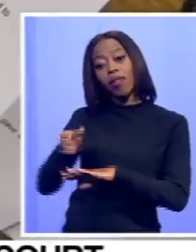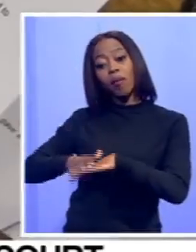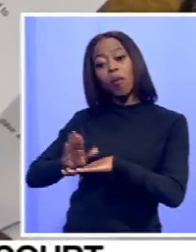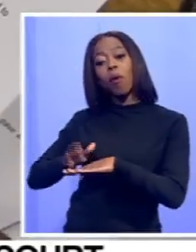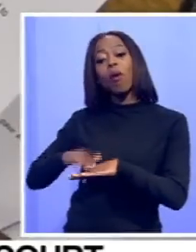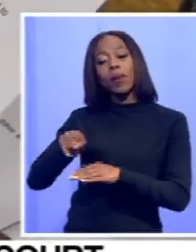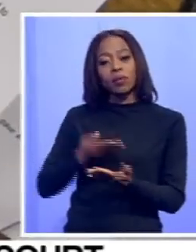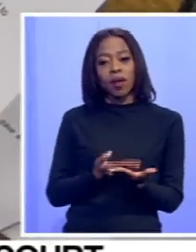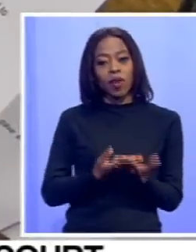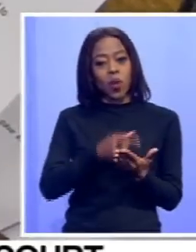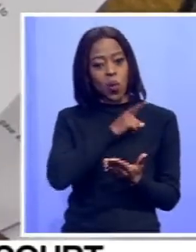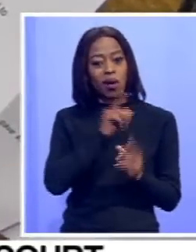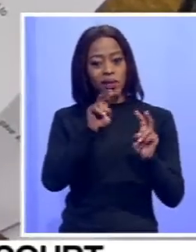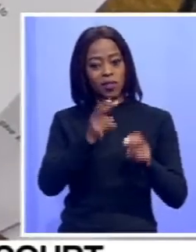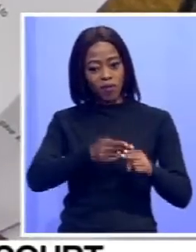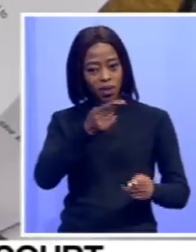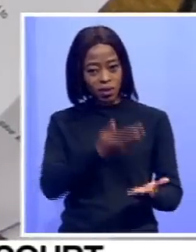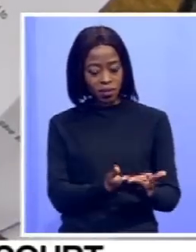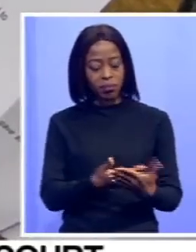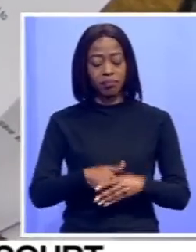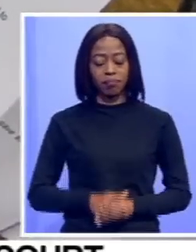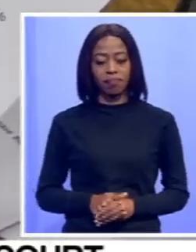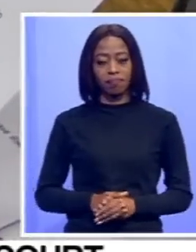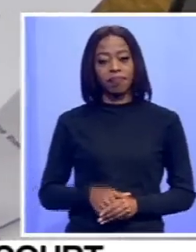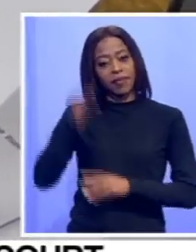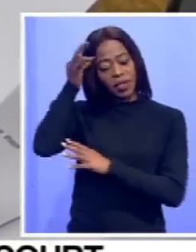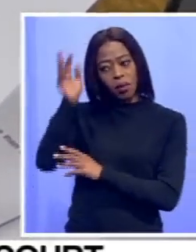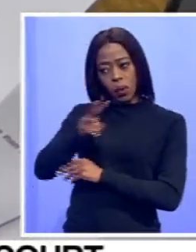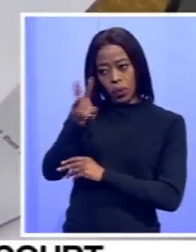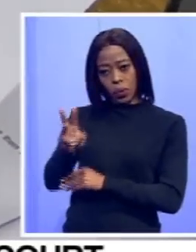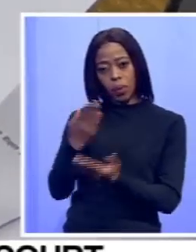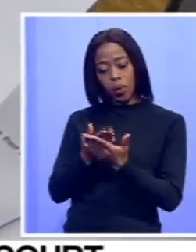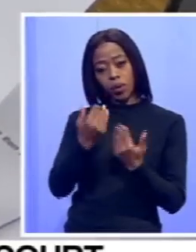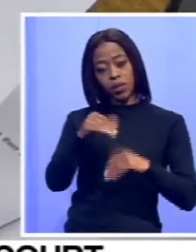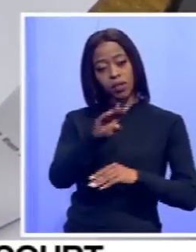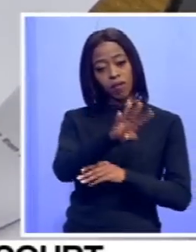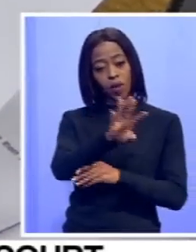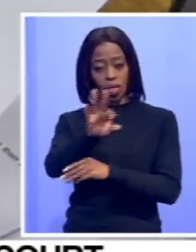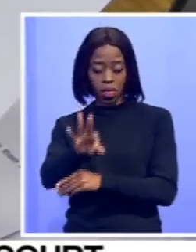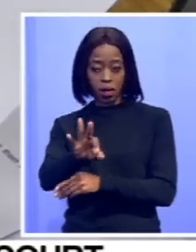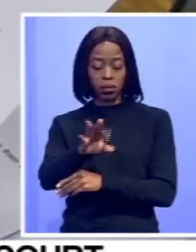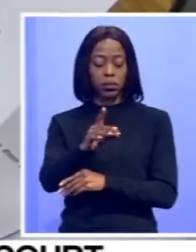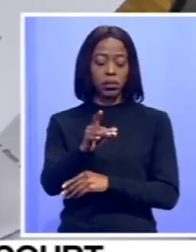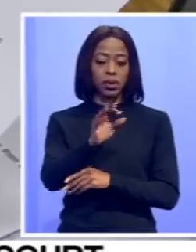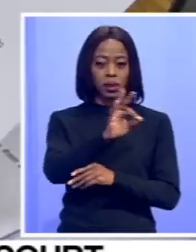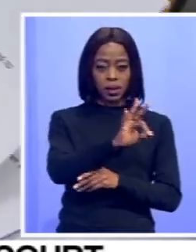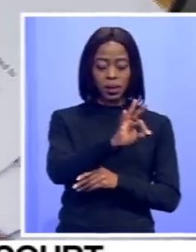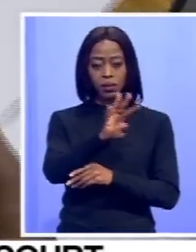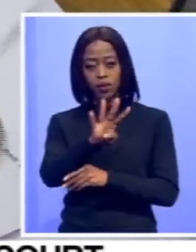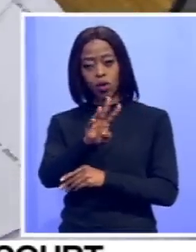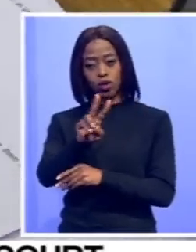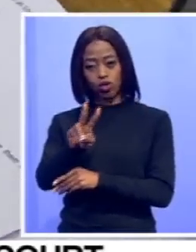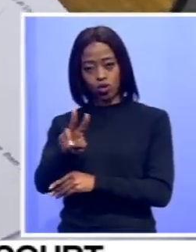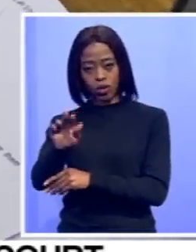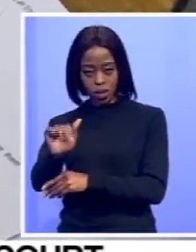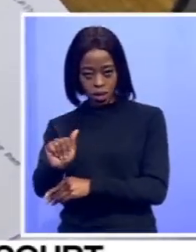available in order to bring this matter to finality. The state was warned of a possible section 432, it should be 342A, inquiry